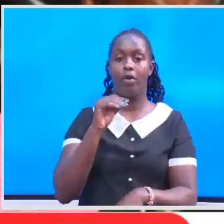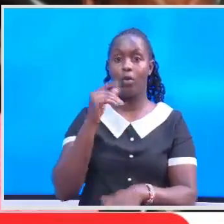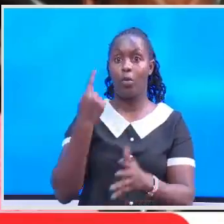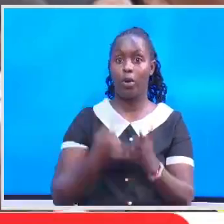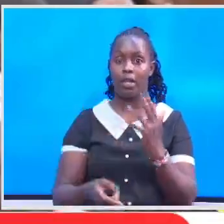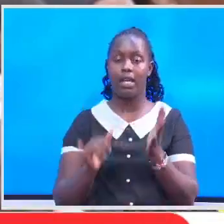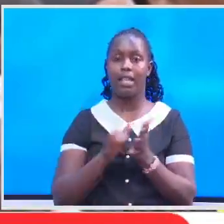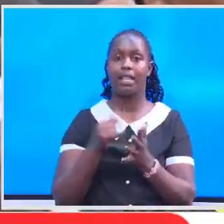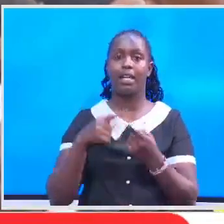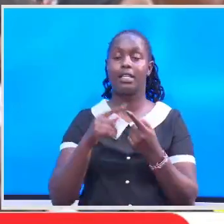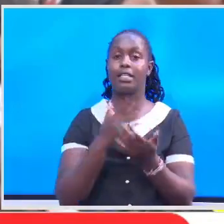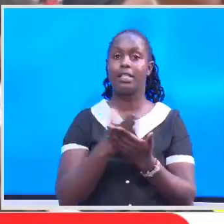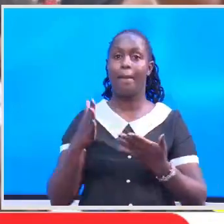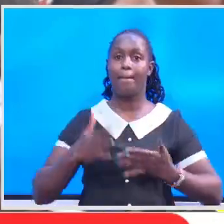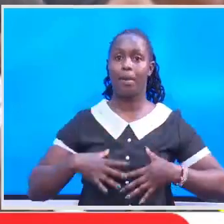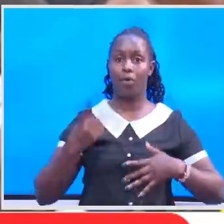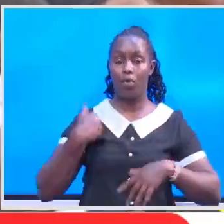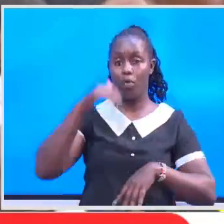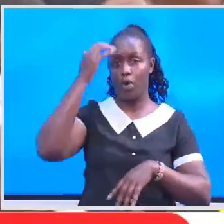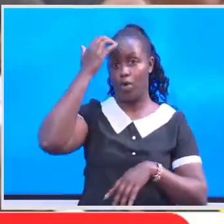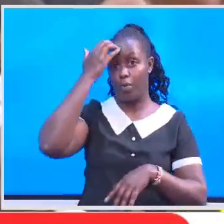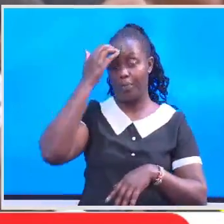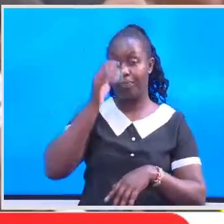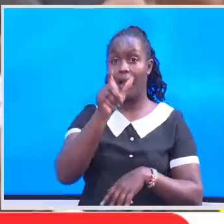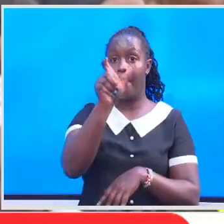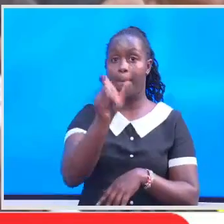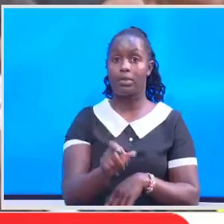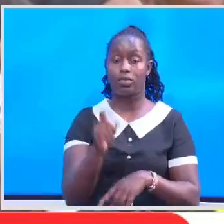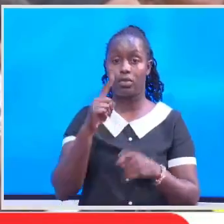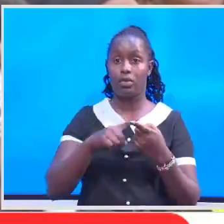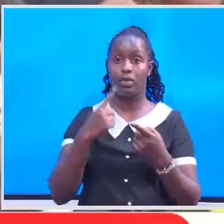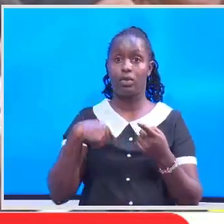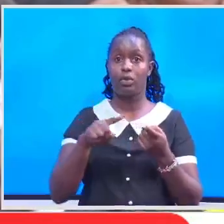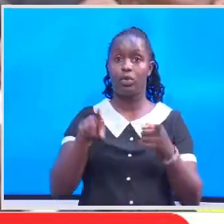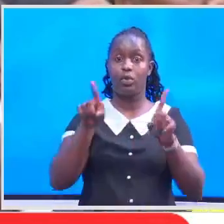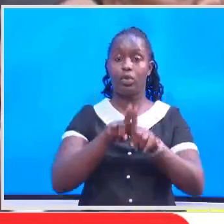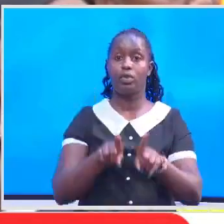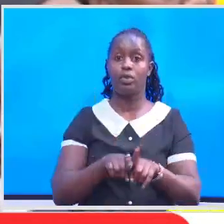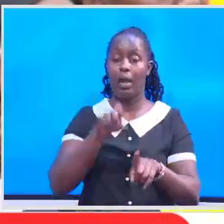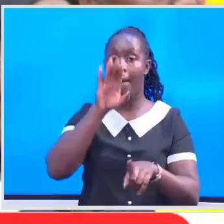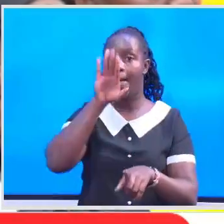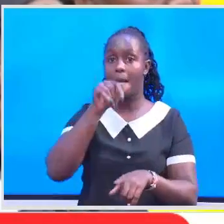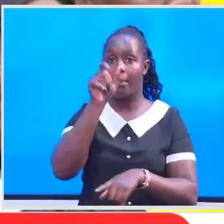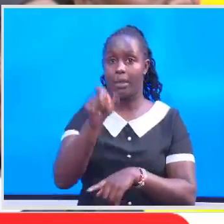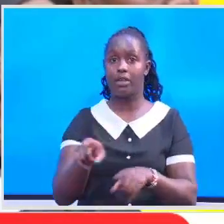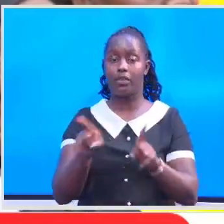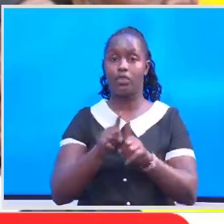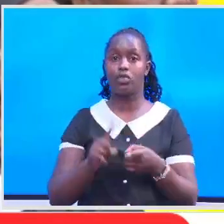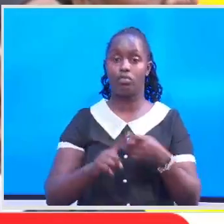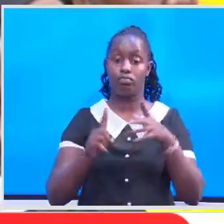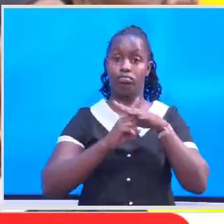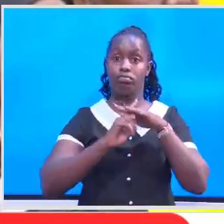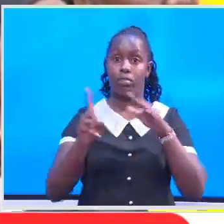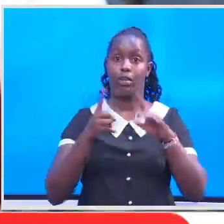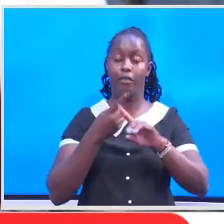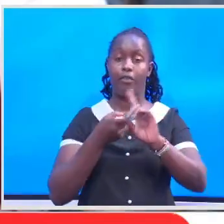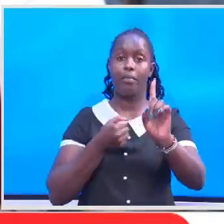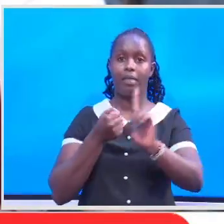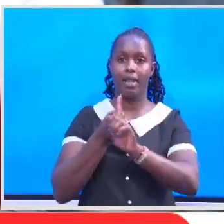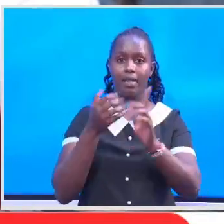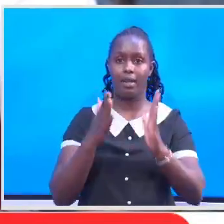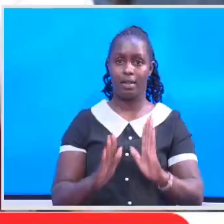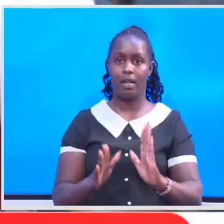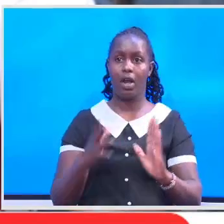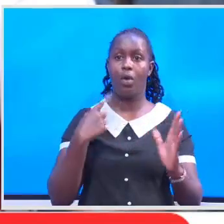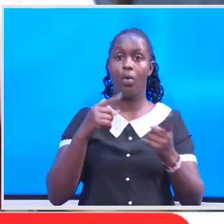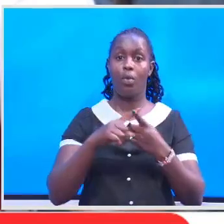wengine tunawajua. A survivor identified as Tobias Wanyonyi escaped death by a whisker after he managed to escape from the attackers. He was